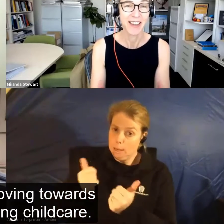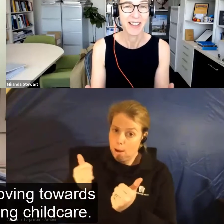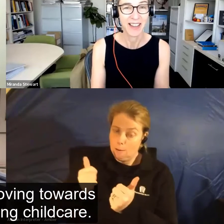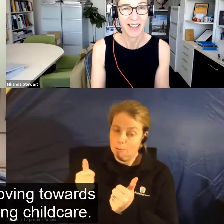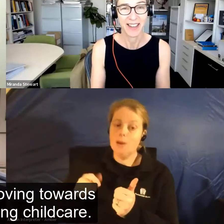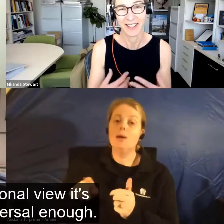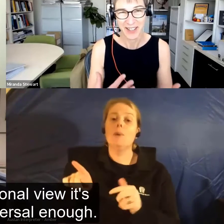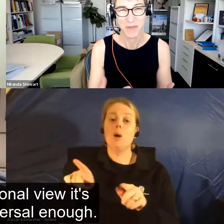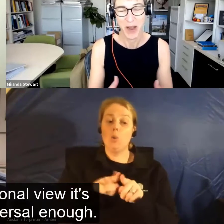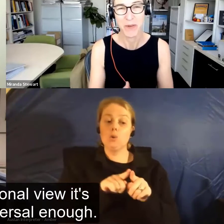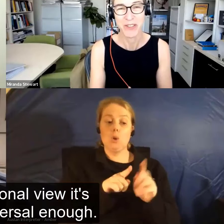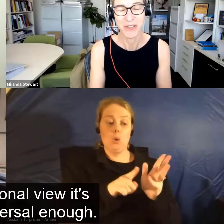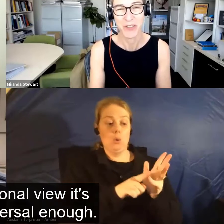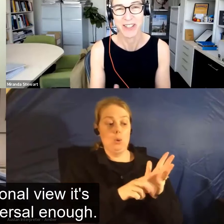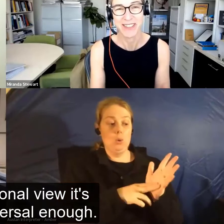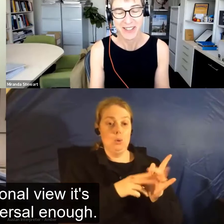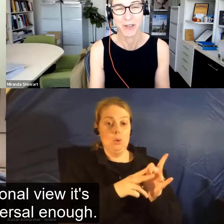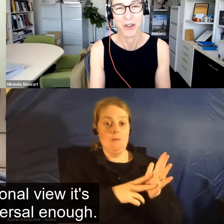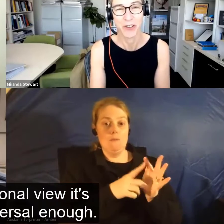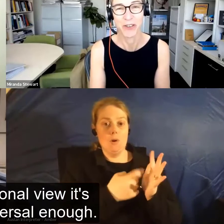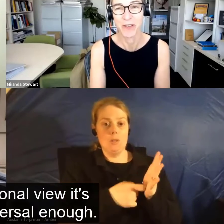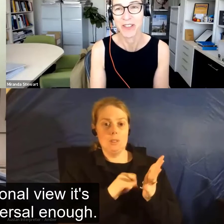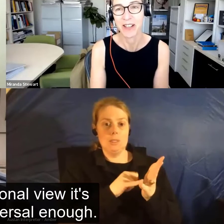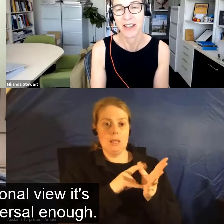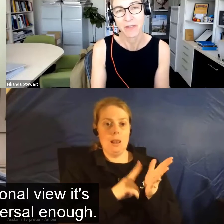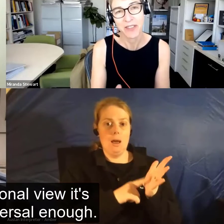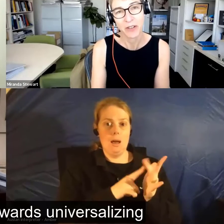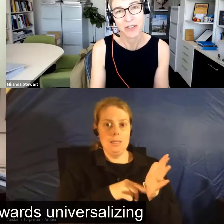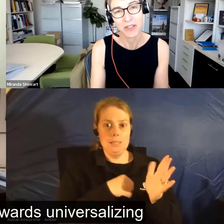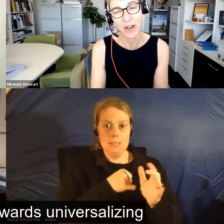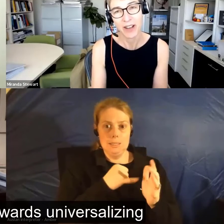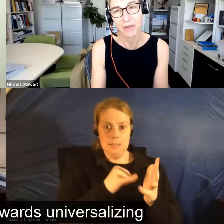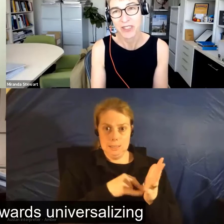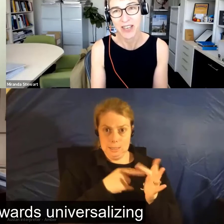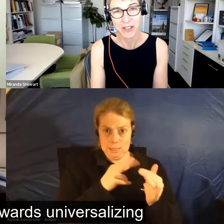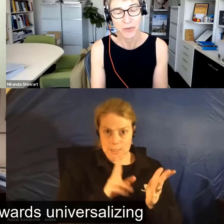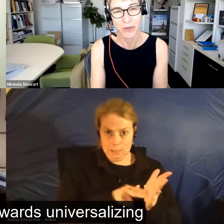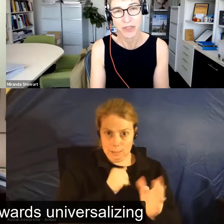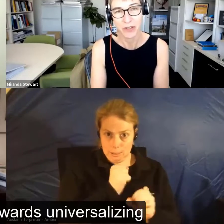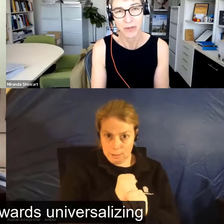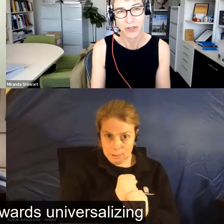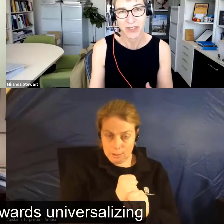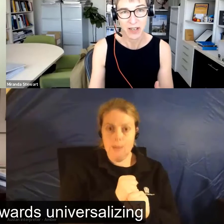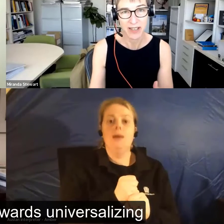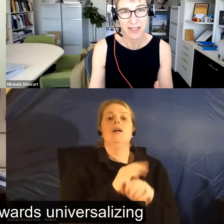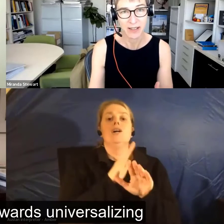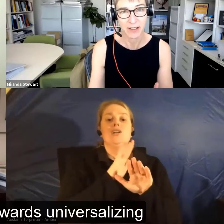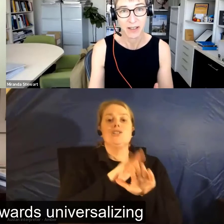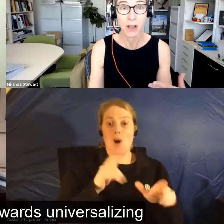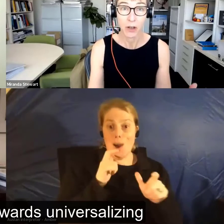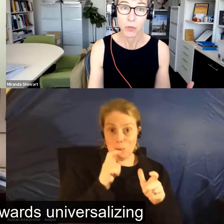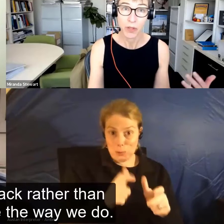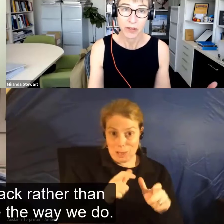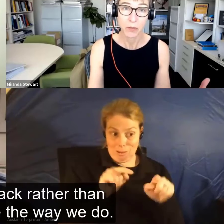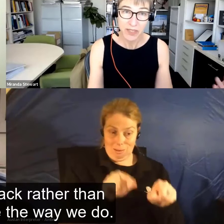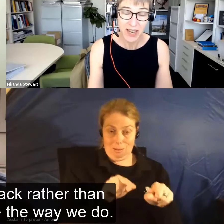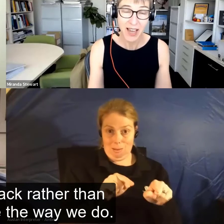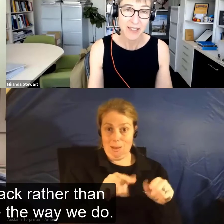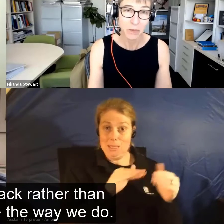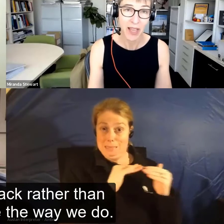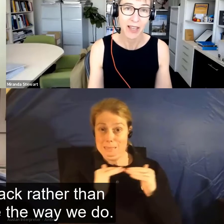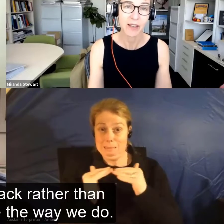childcare. In my personal view, it's still not universal enough. So I would tend towards universalising